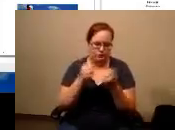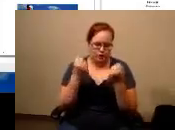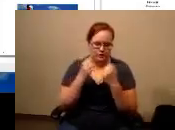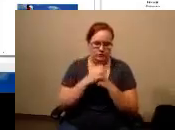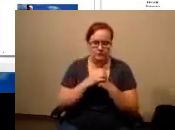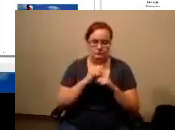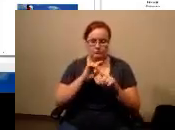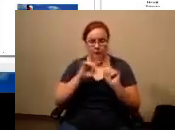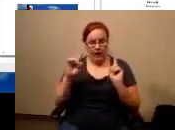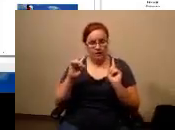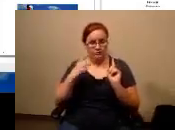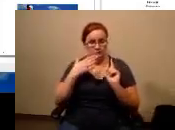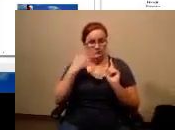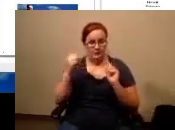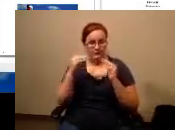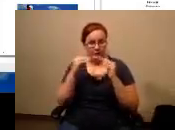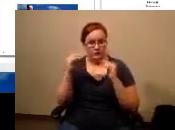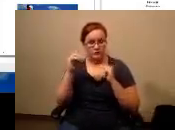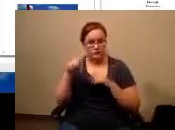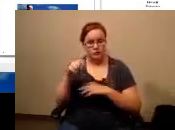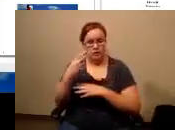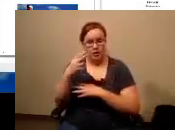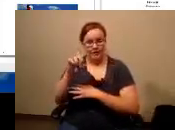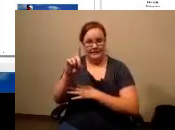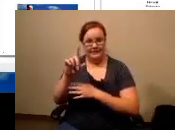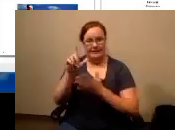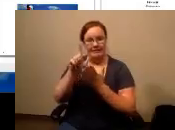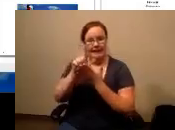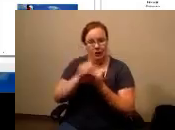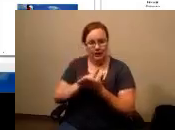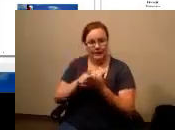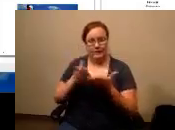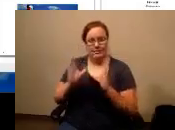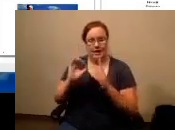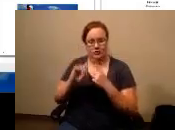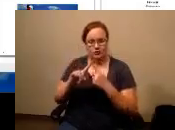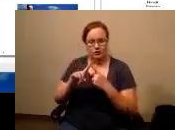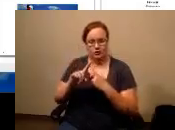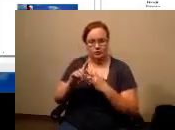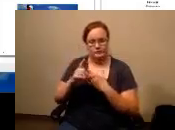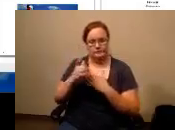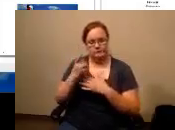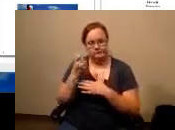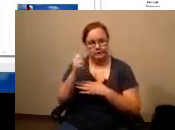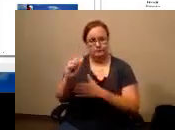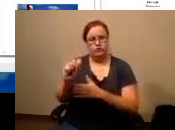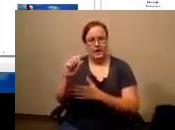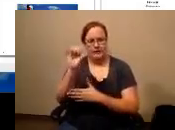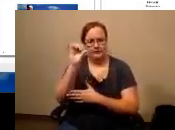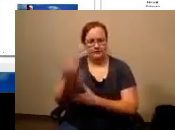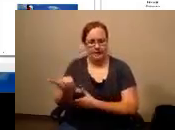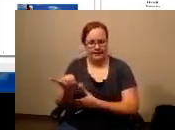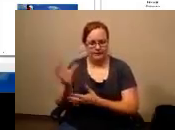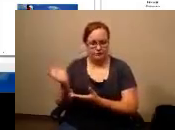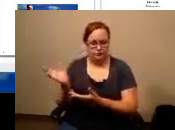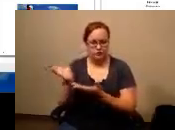Harley Davidson allowed legally to reject the contract, to reject the shipment and refuse to